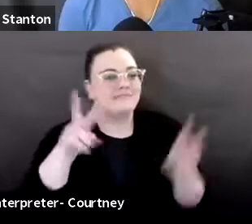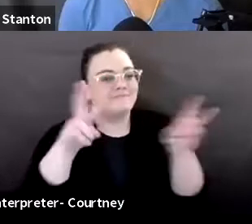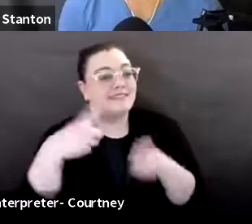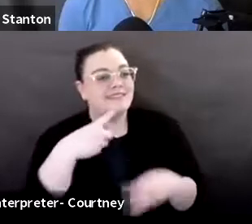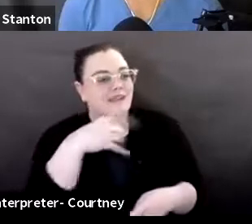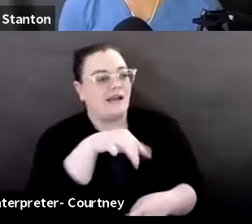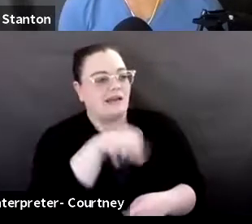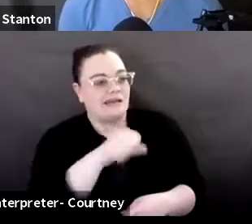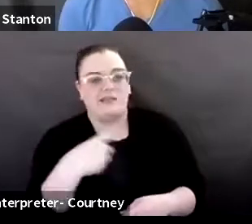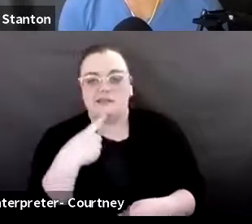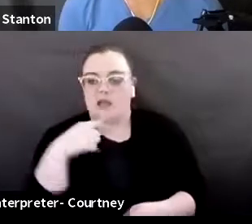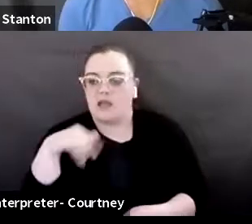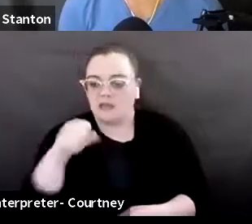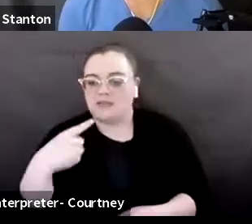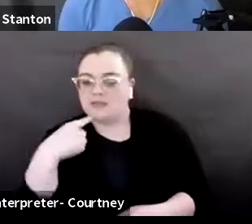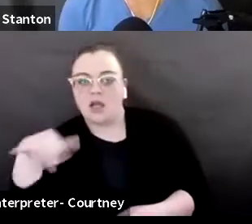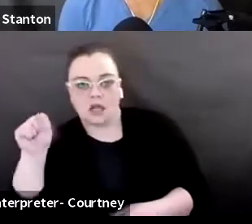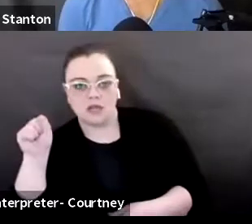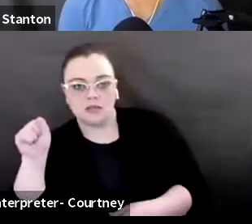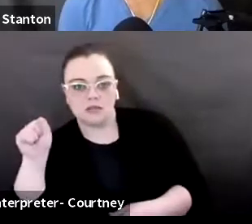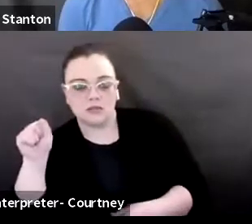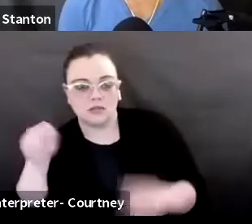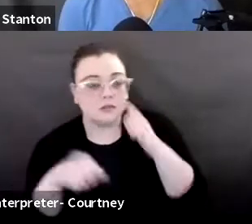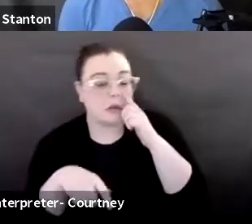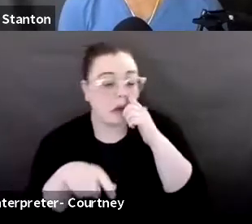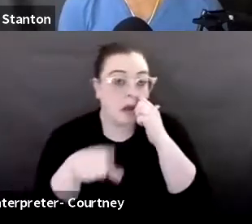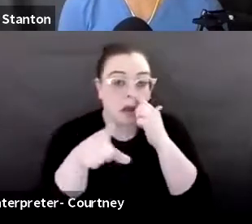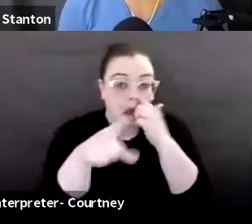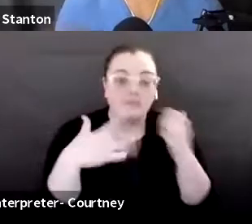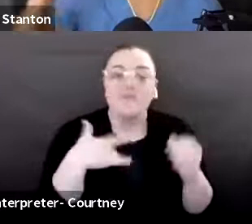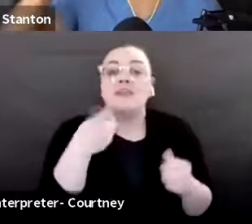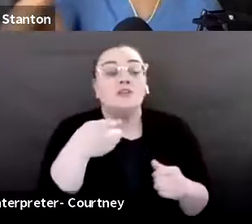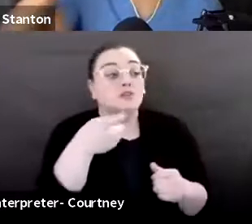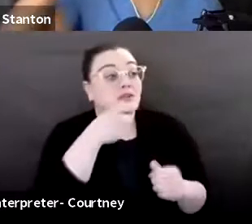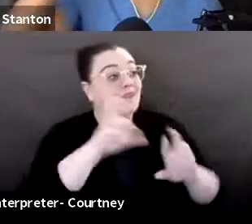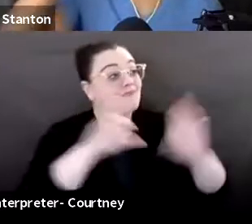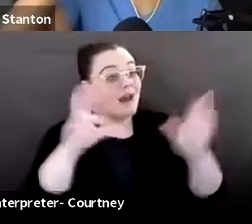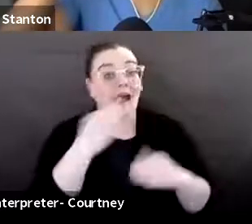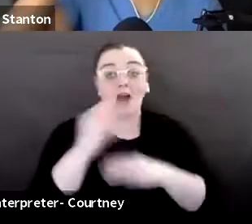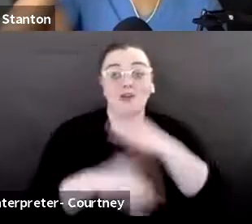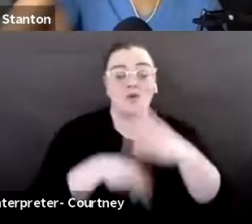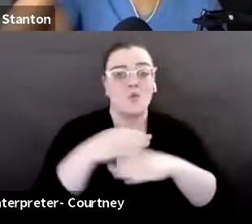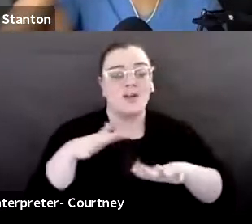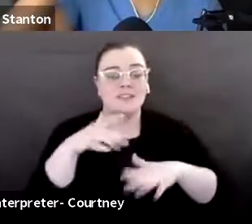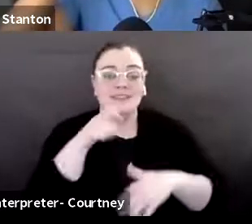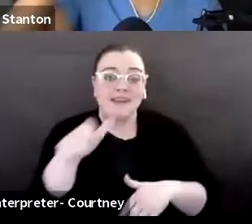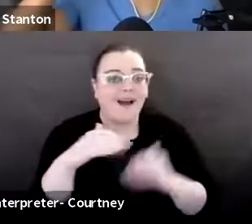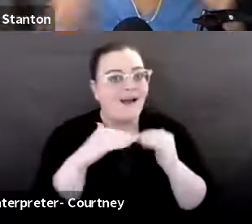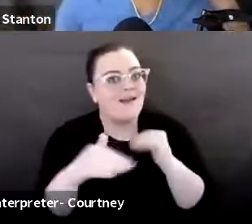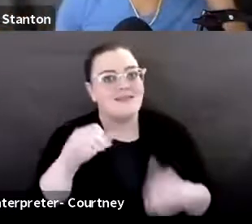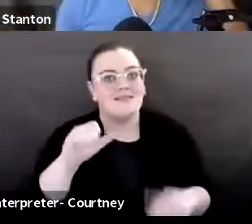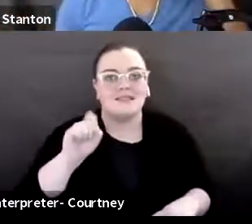you know, even when you think you're not ready and your world is unsteady, right? So you have to say yes to